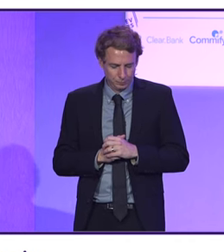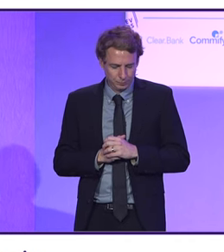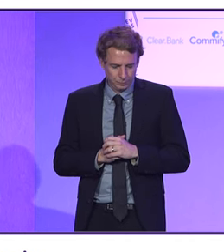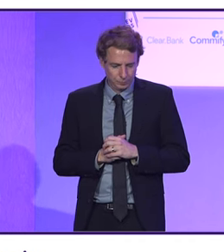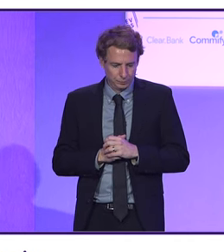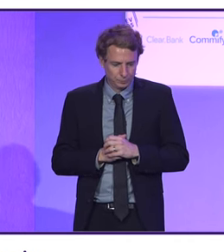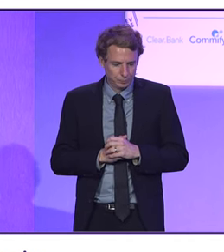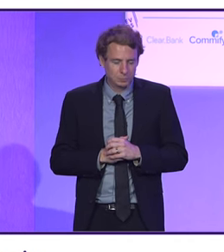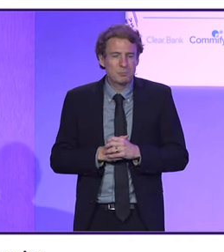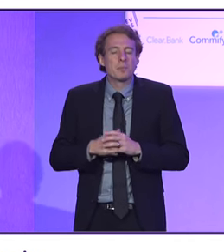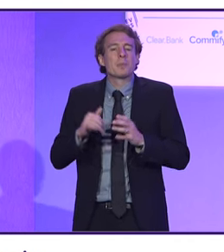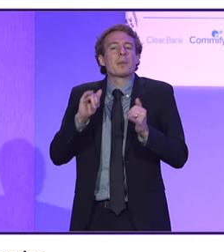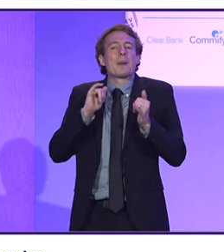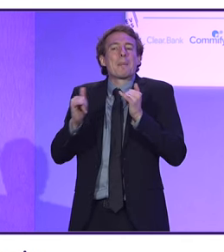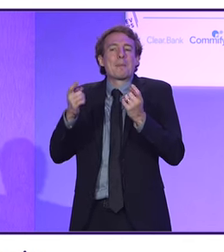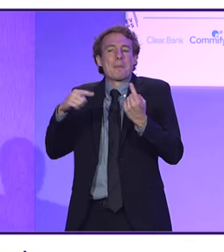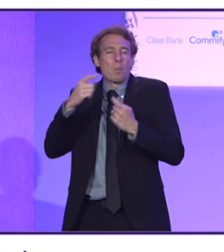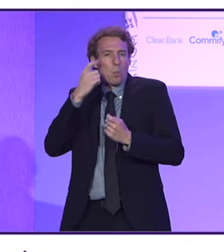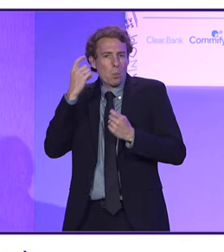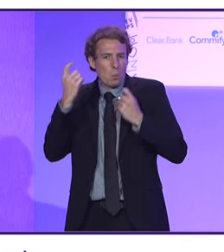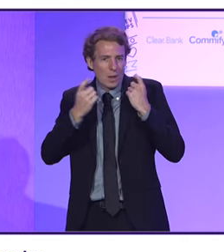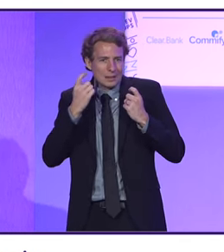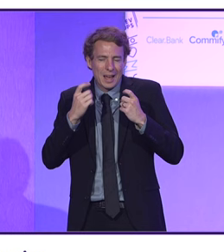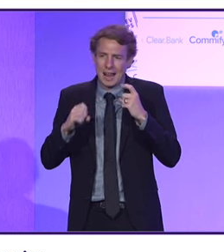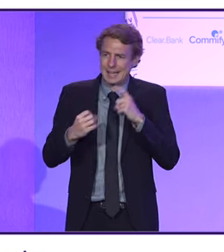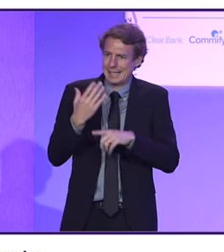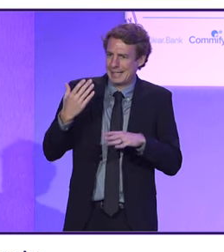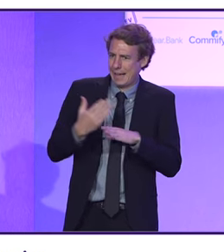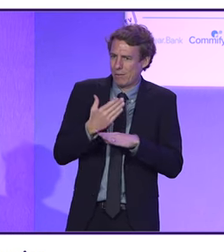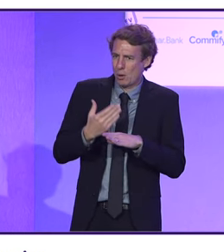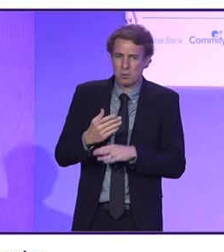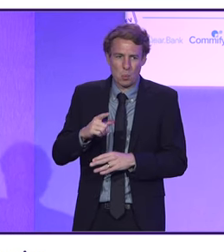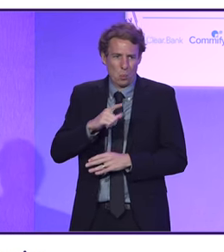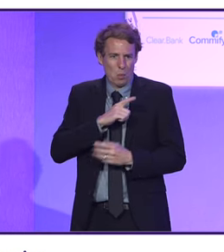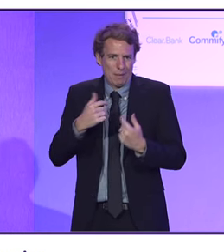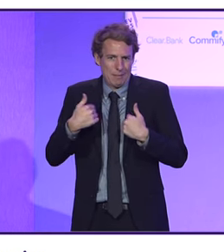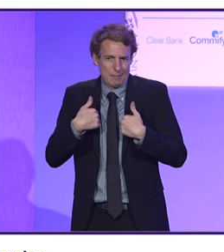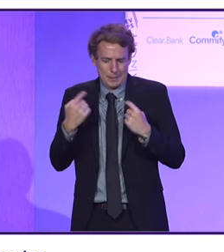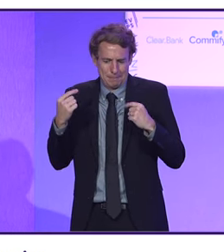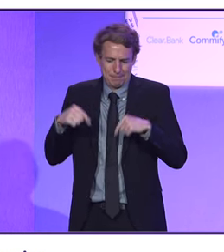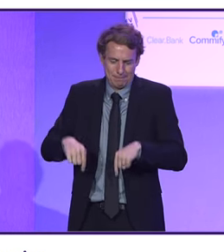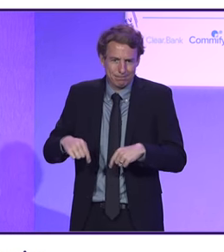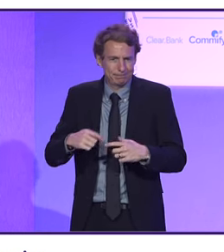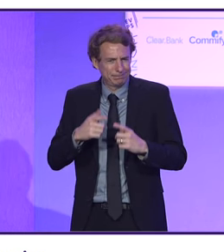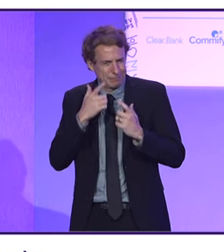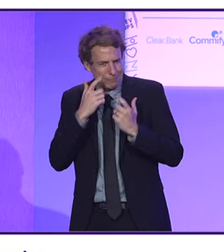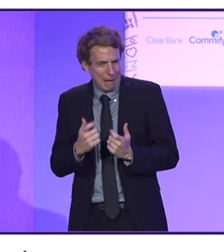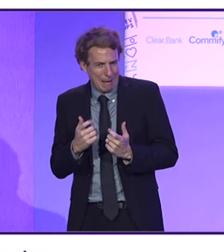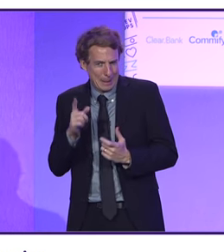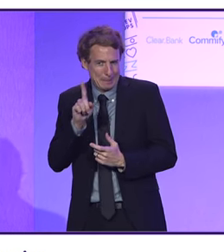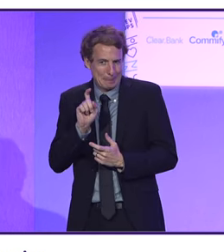You might wonder, if I care about DevOps and I believe in DevOps, why I'm opening up a conference called DevOps